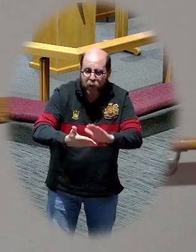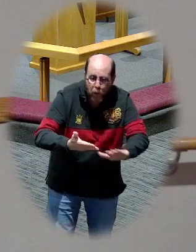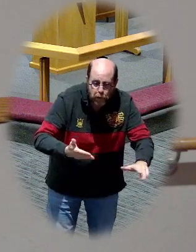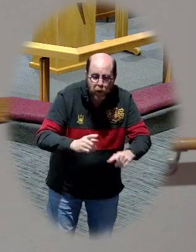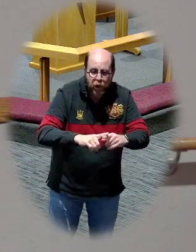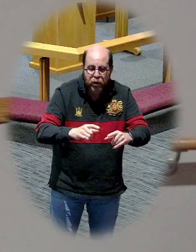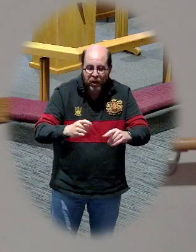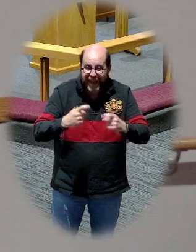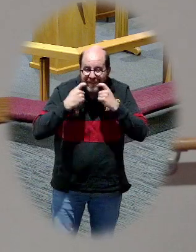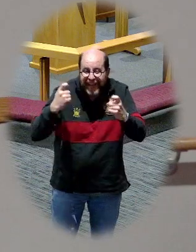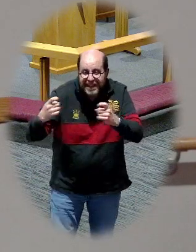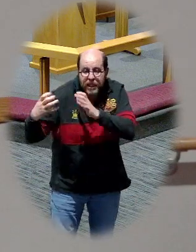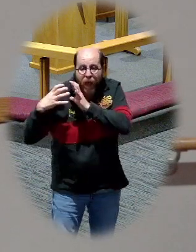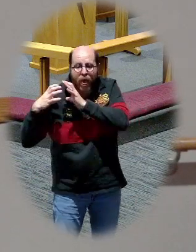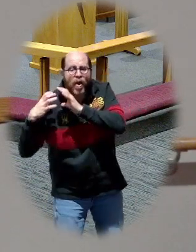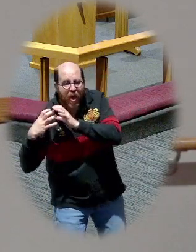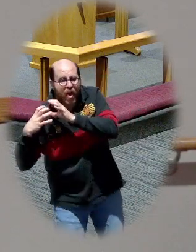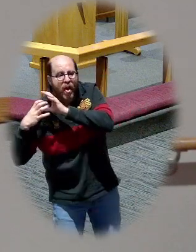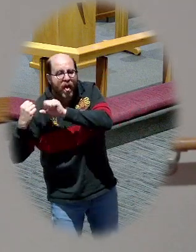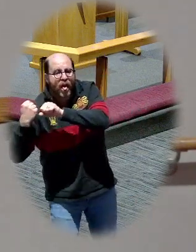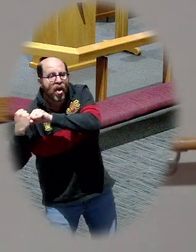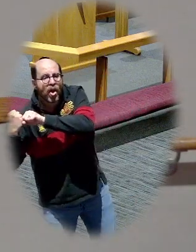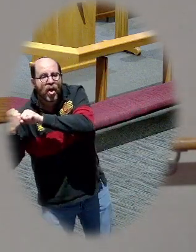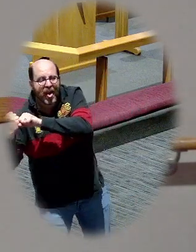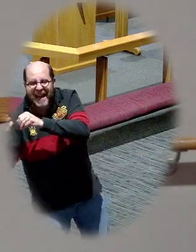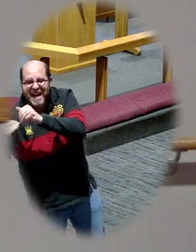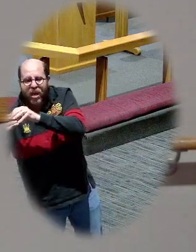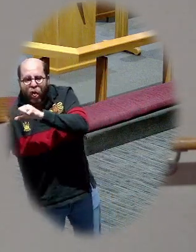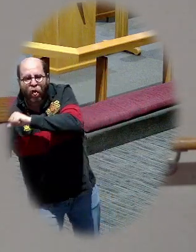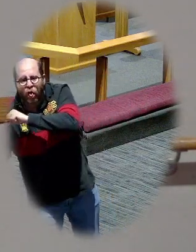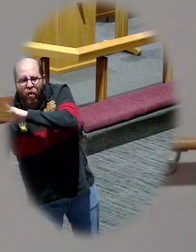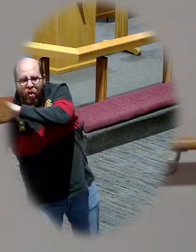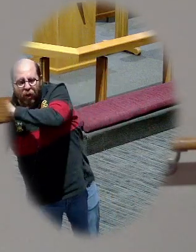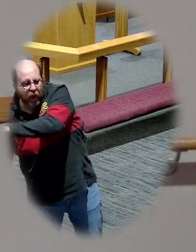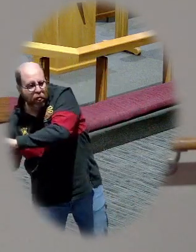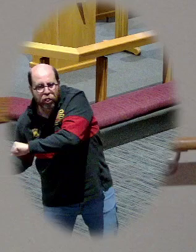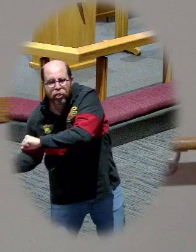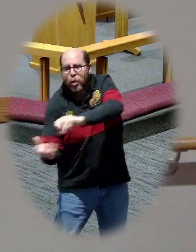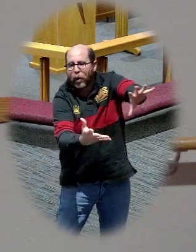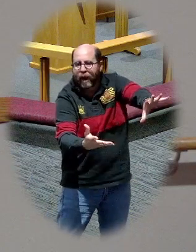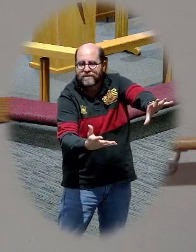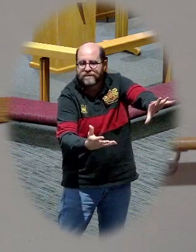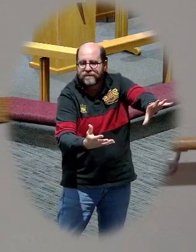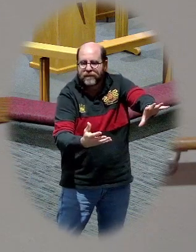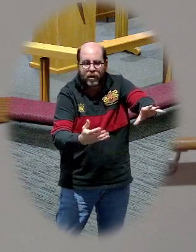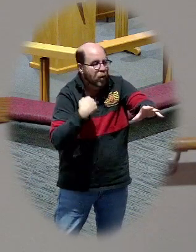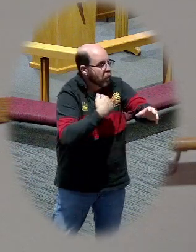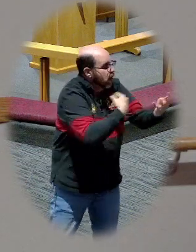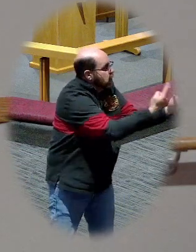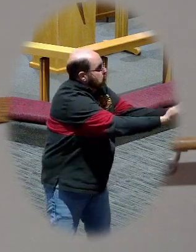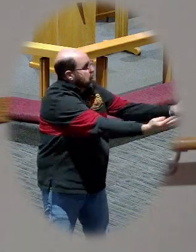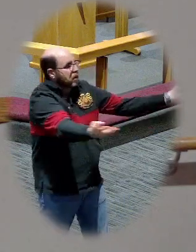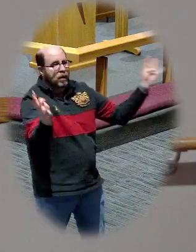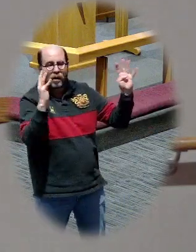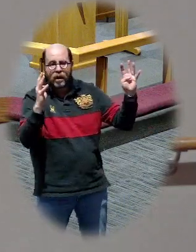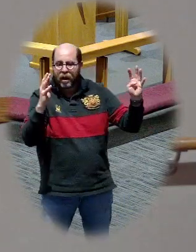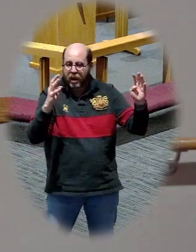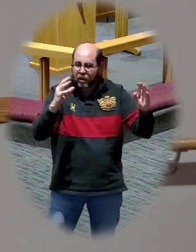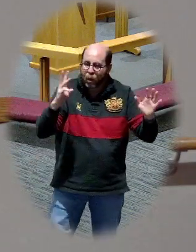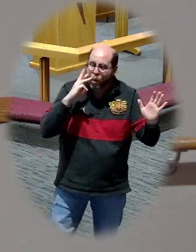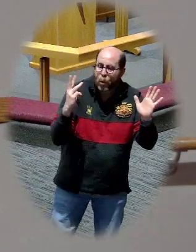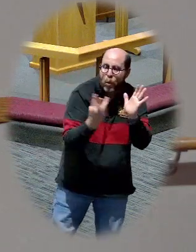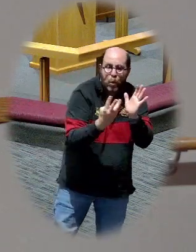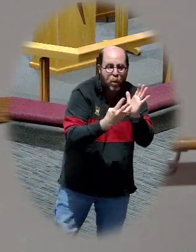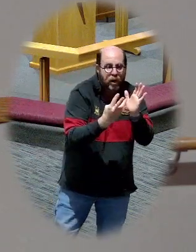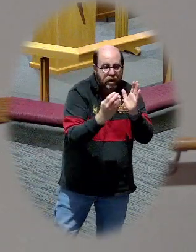throw off that sin that so easily entangles us. And we are surrounded by such a great cloud of